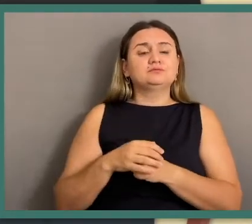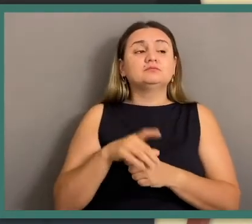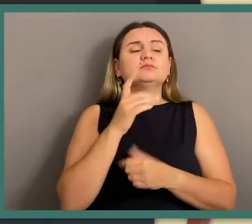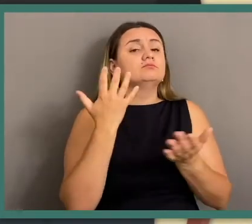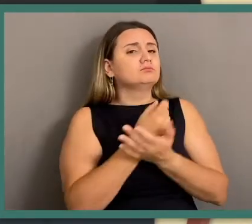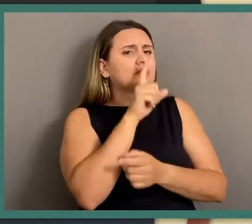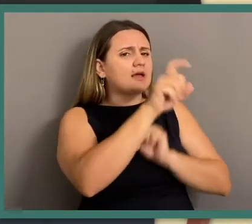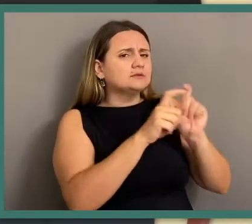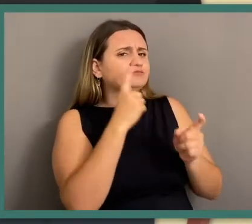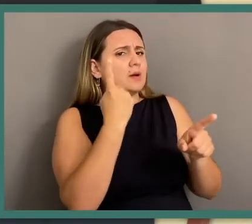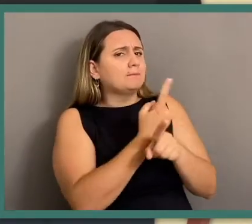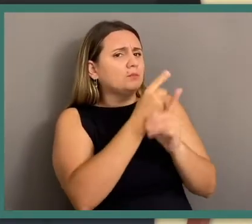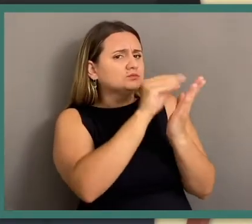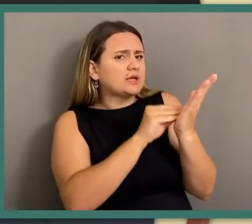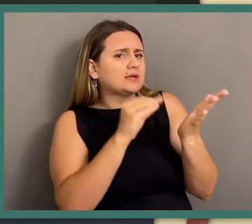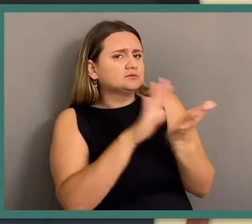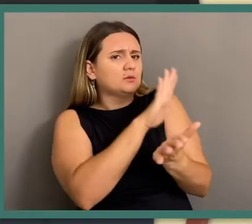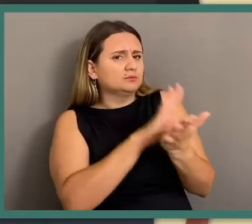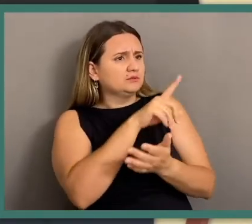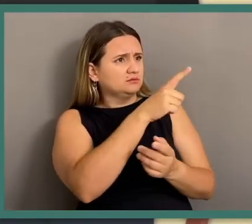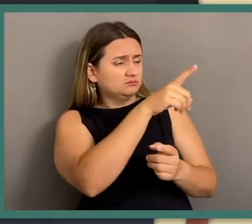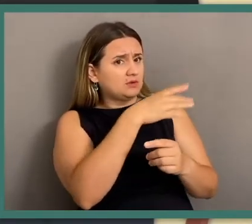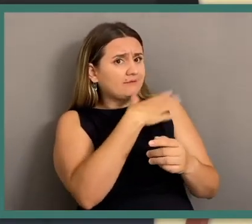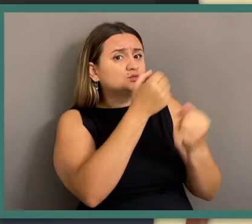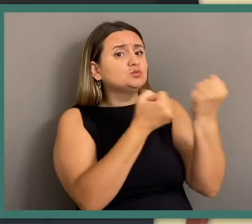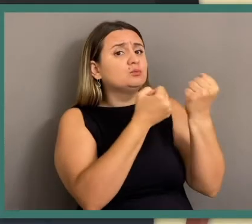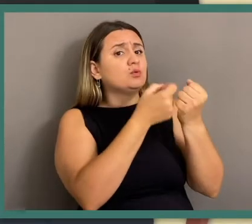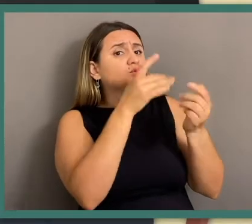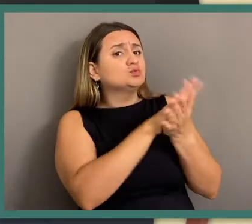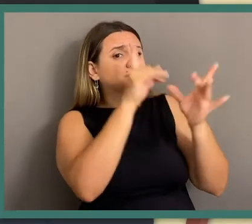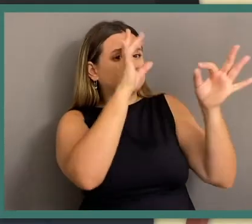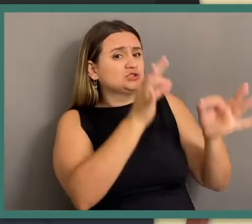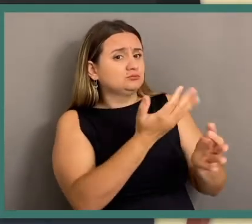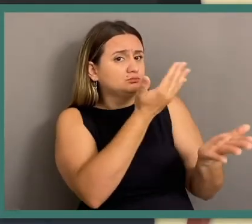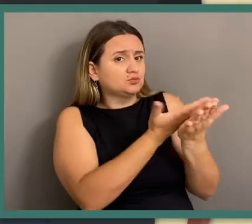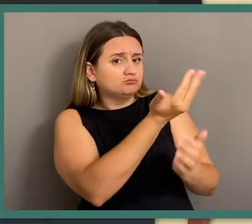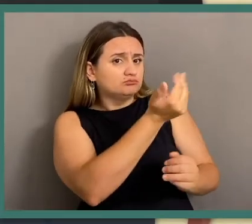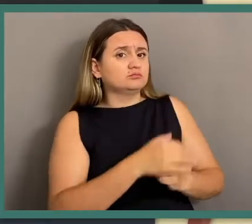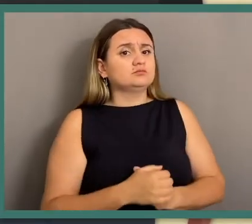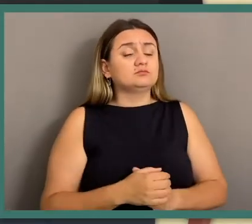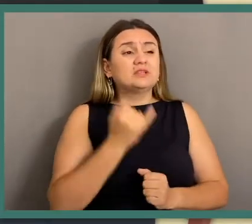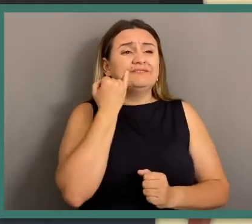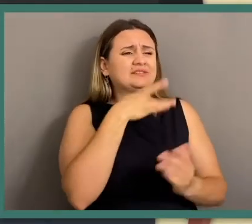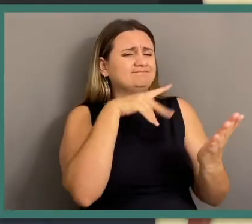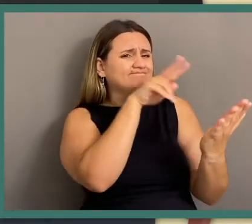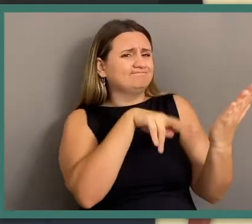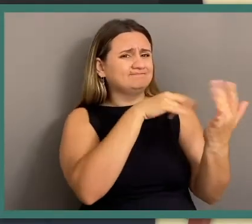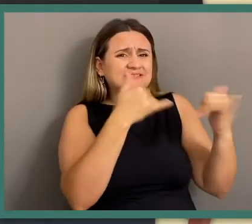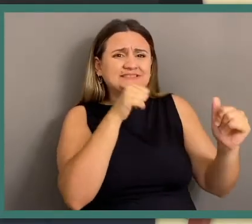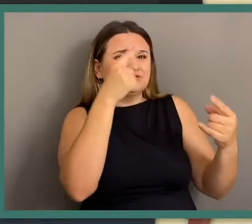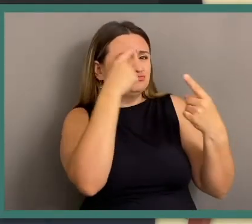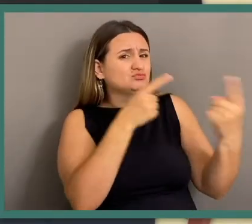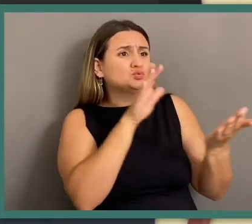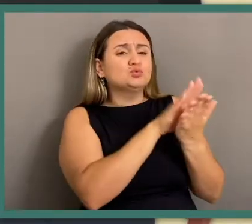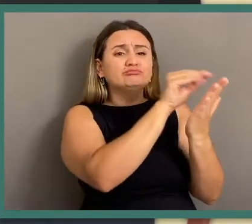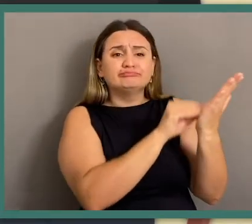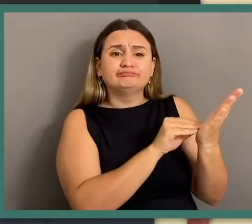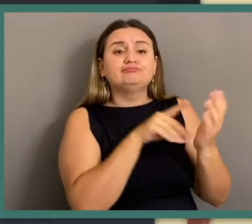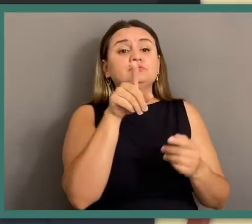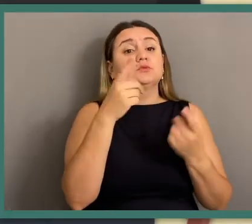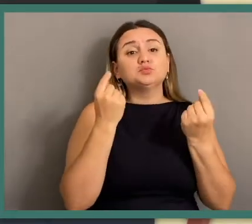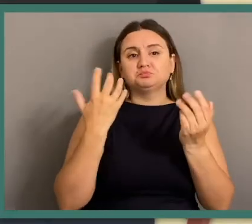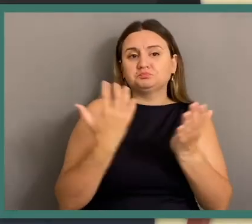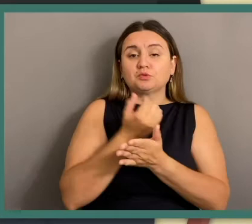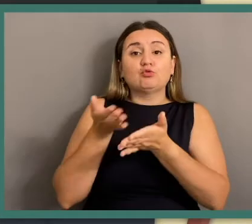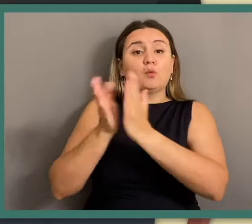ask for appropriate data and documentation that supports the school's decision. If you disagree with the data that the school cites, request